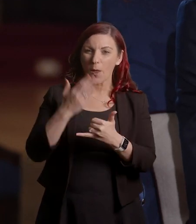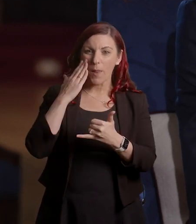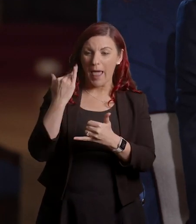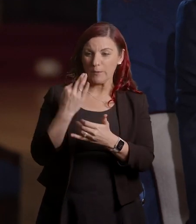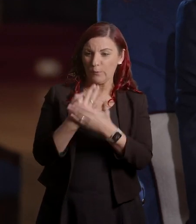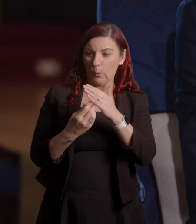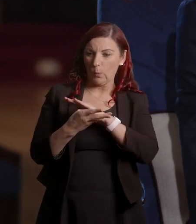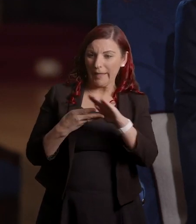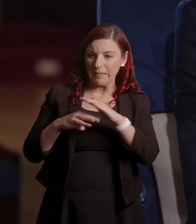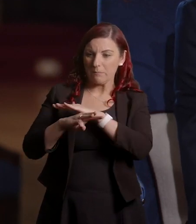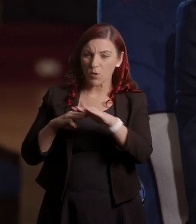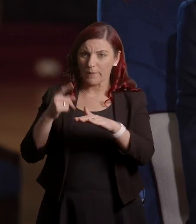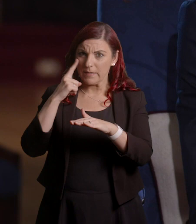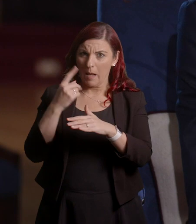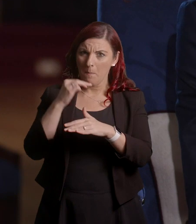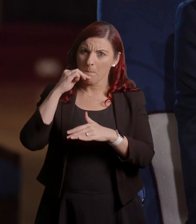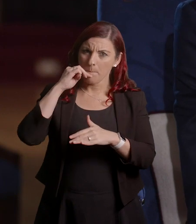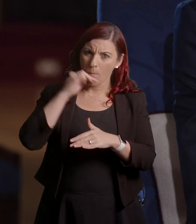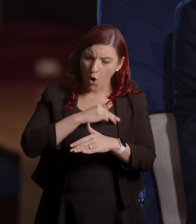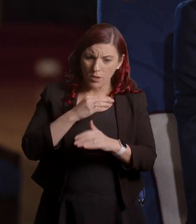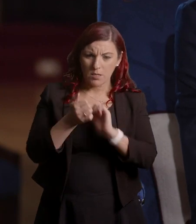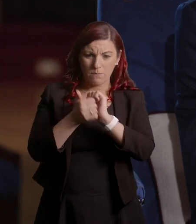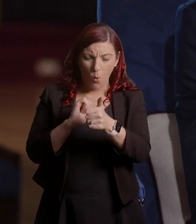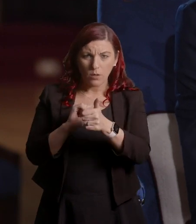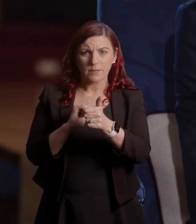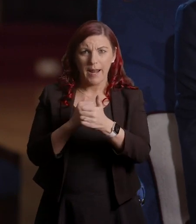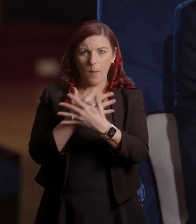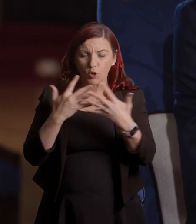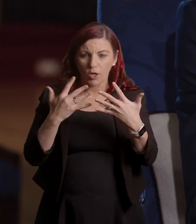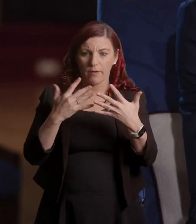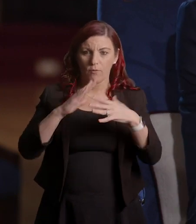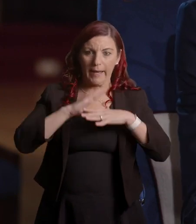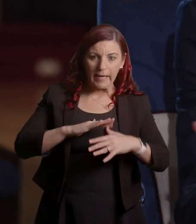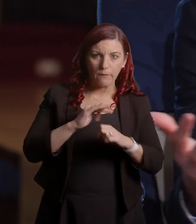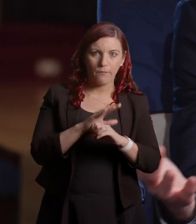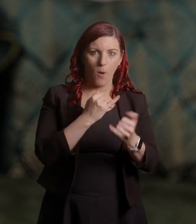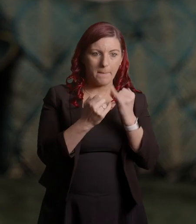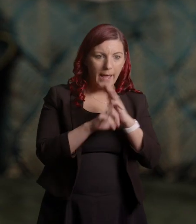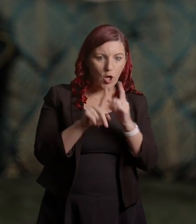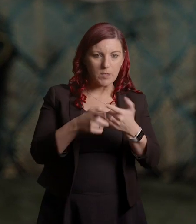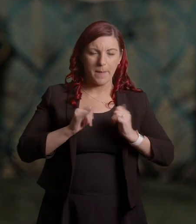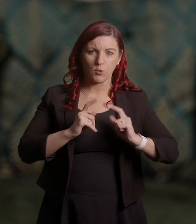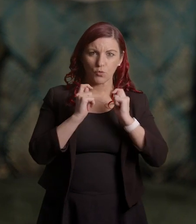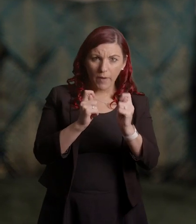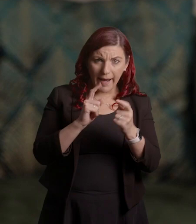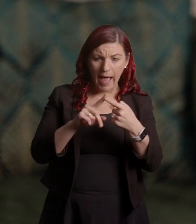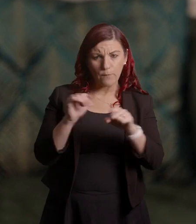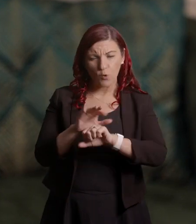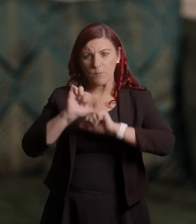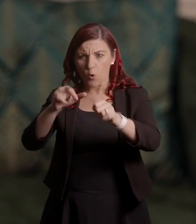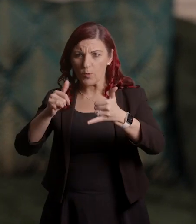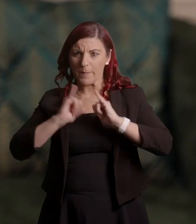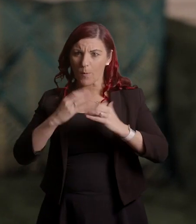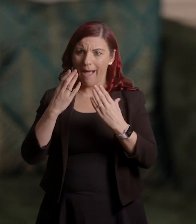number of weeks and months the importance of sport and how much of an outlet it has been for, well, the players to be able to train and play, but mostly